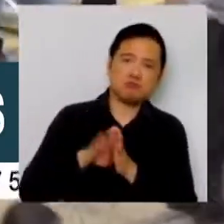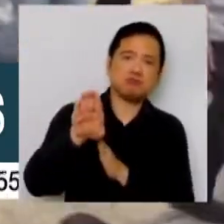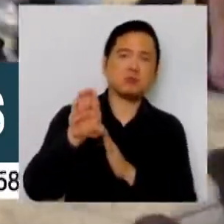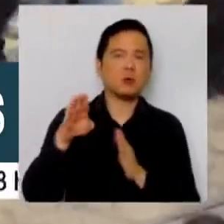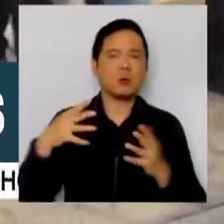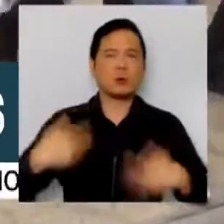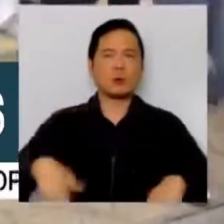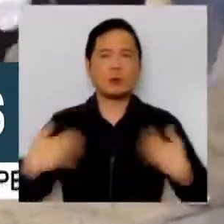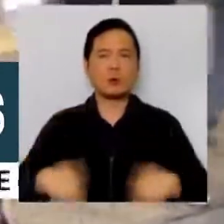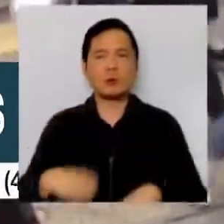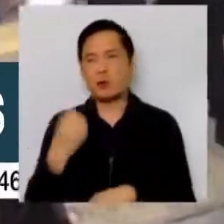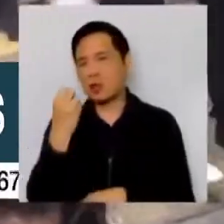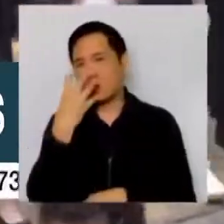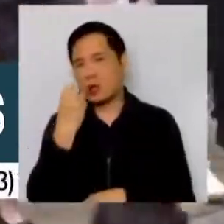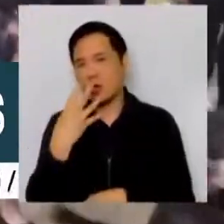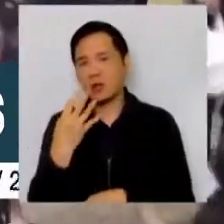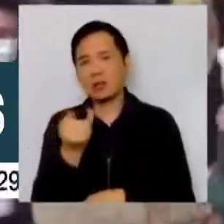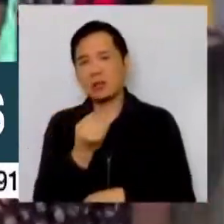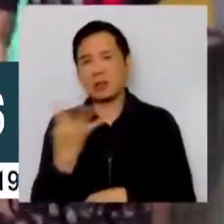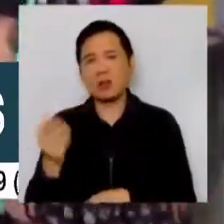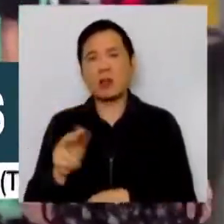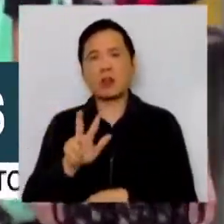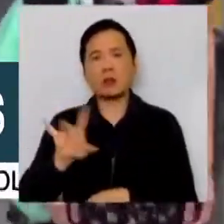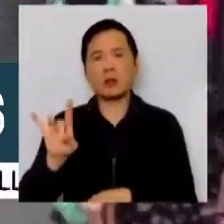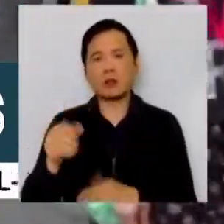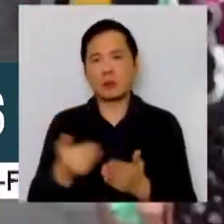recorded 38 new cases on Wednesday.